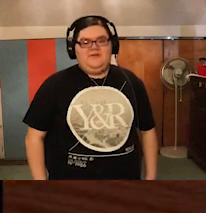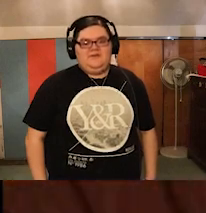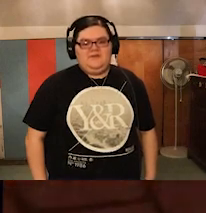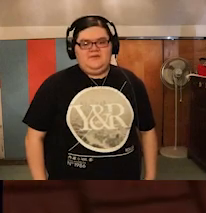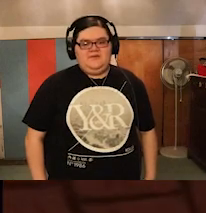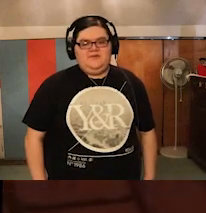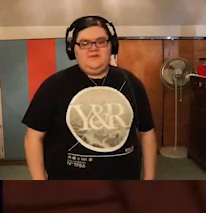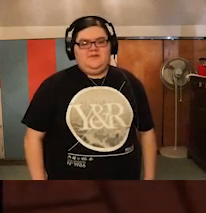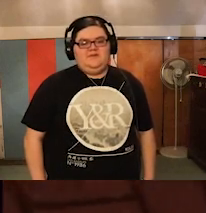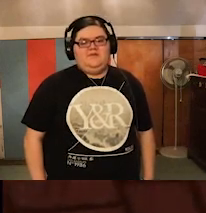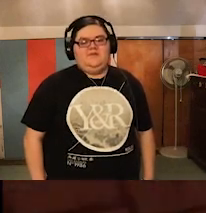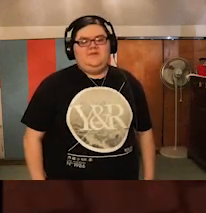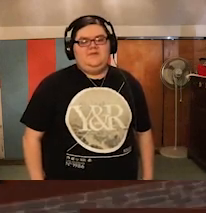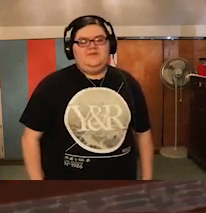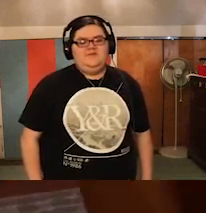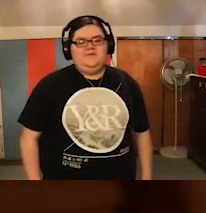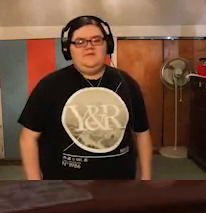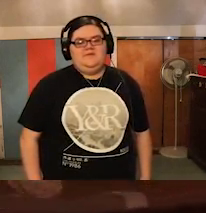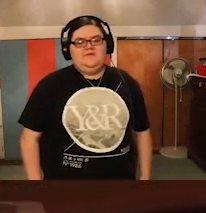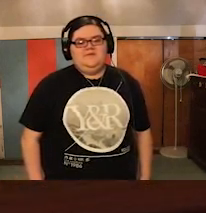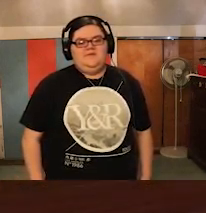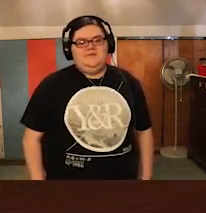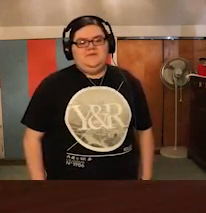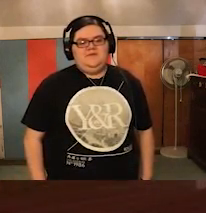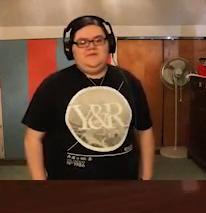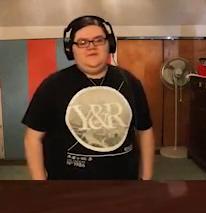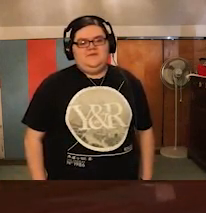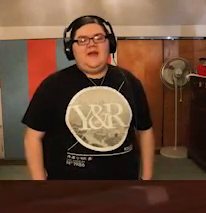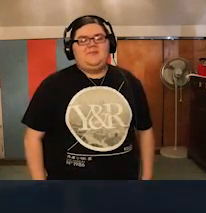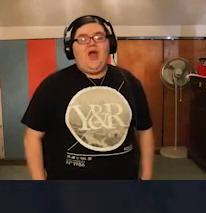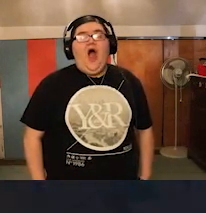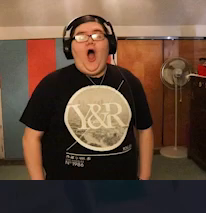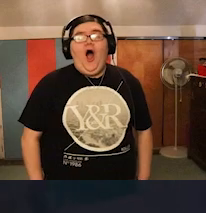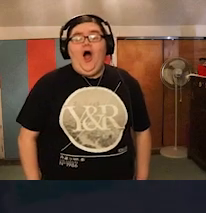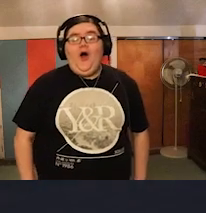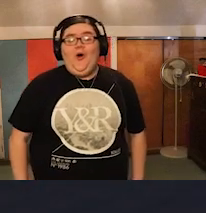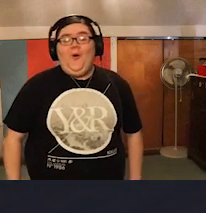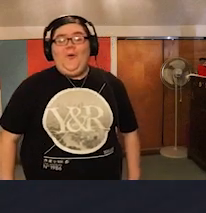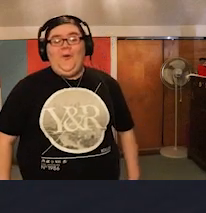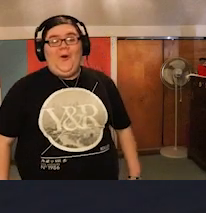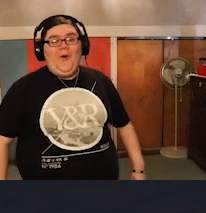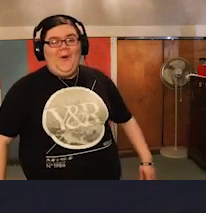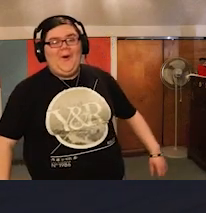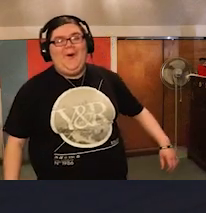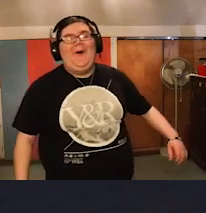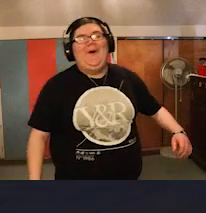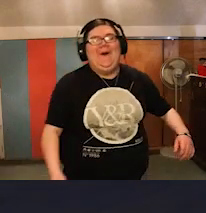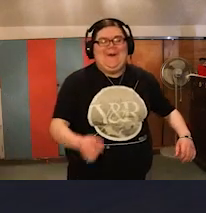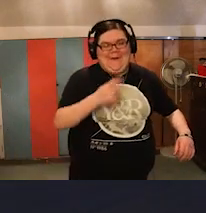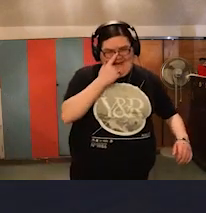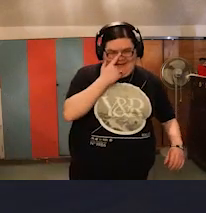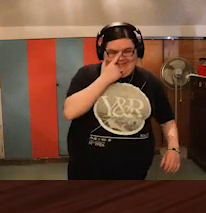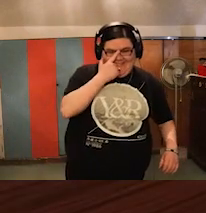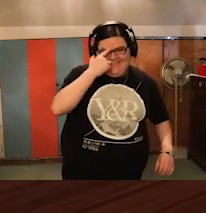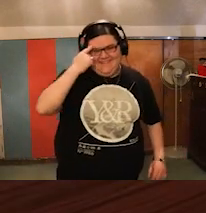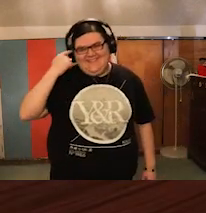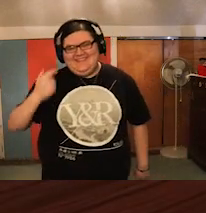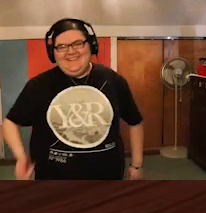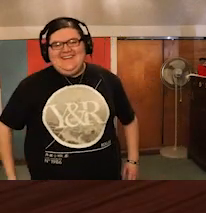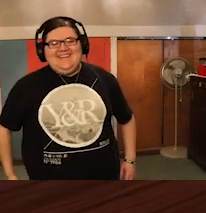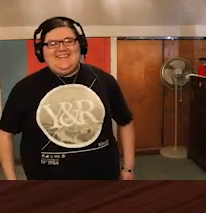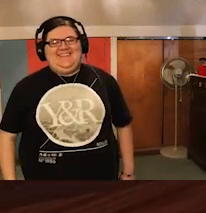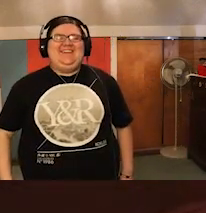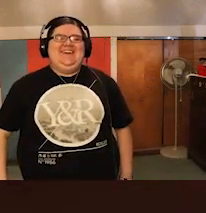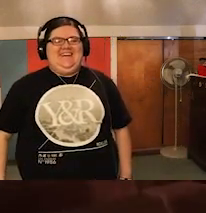JJ banged it too. I'm gonna pay. JJ just waits to see what one person does. Look at him! Oh, so jammy, bro! Look at